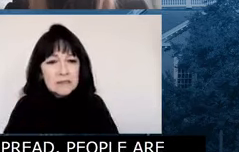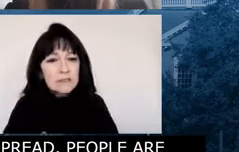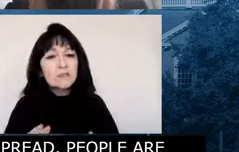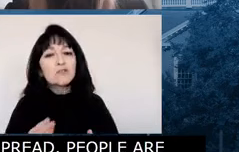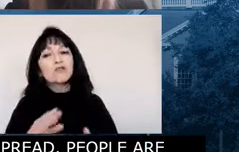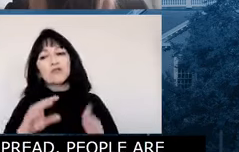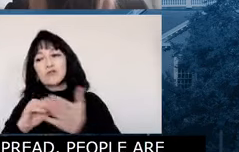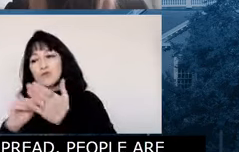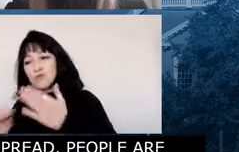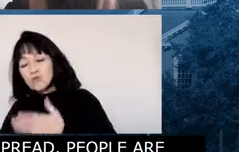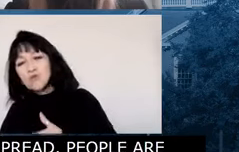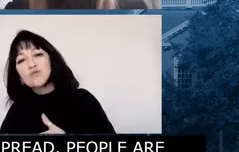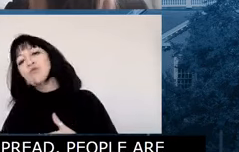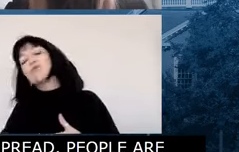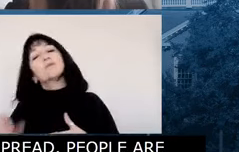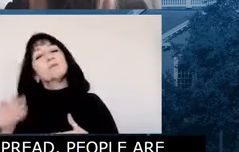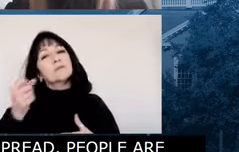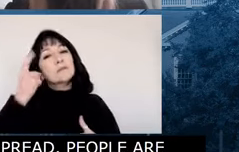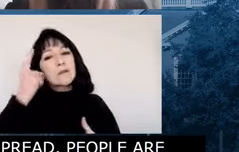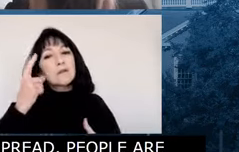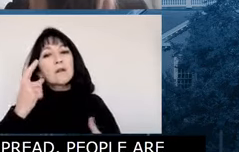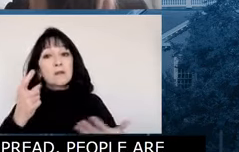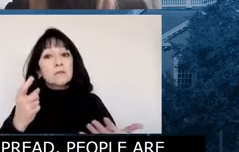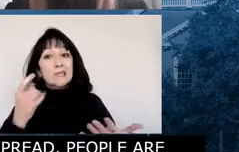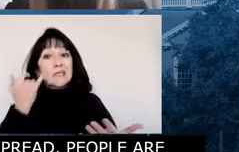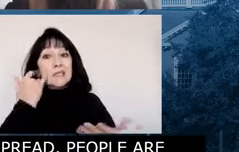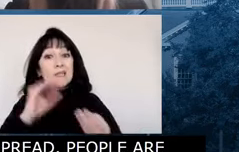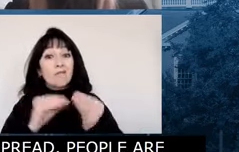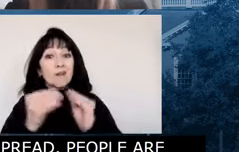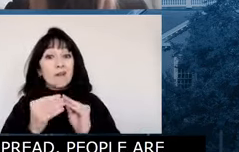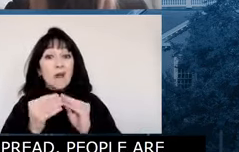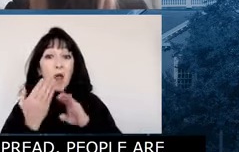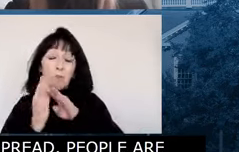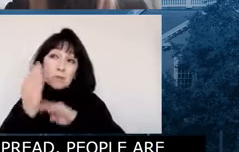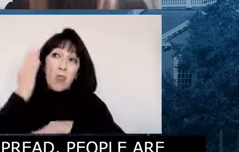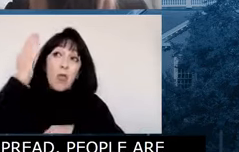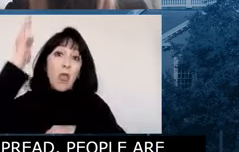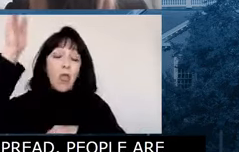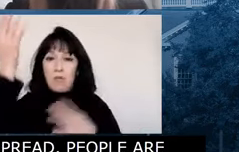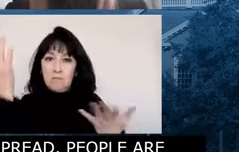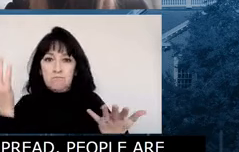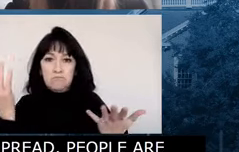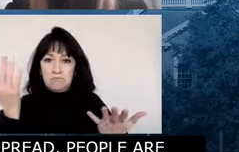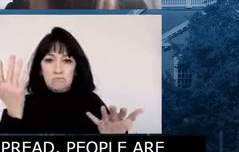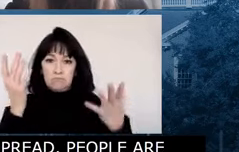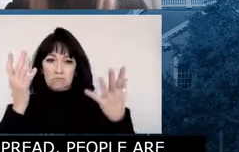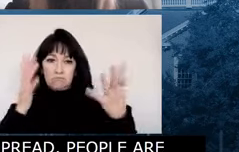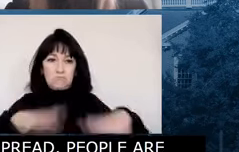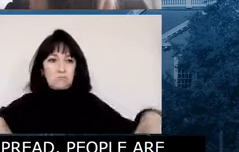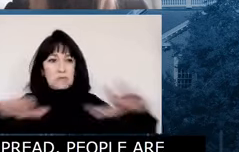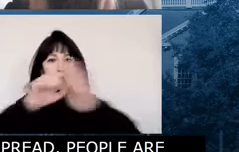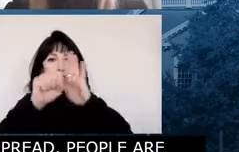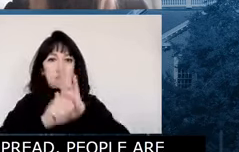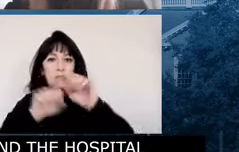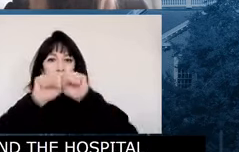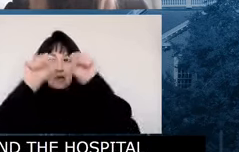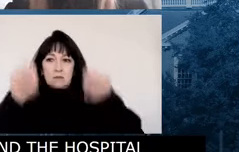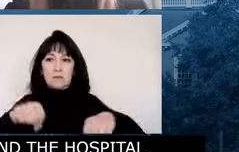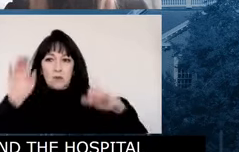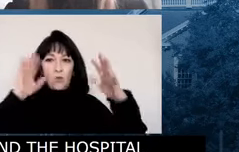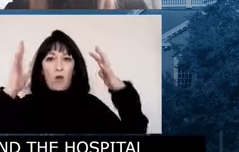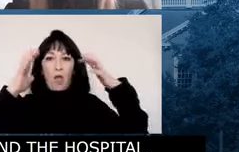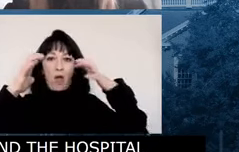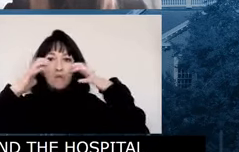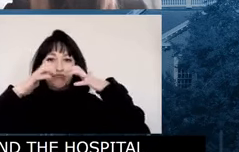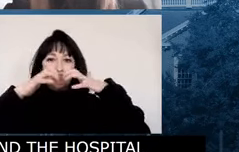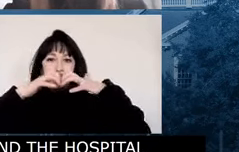of falls apart a little bit. And so you really kind of have to look at all the data, get the reports back